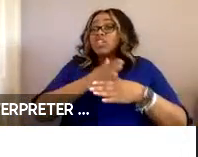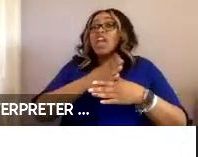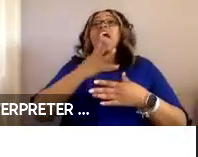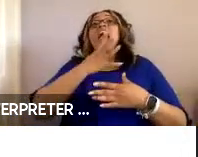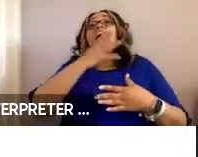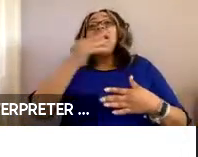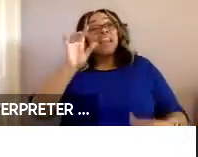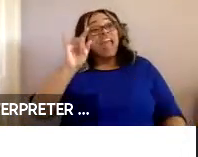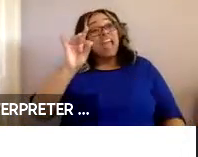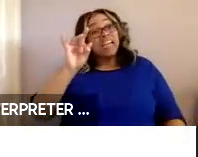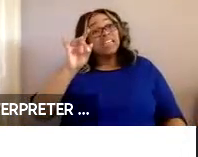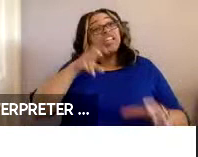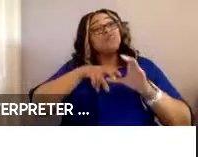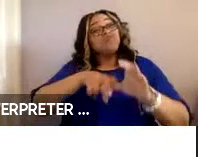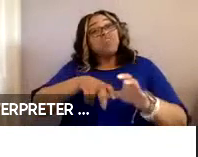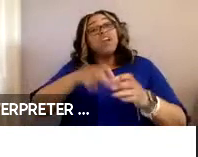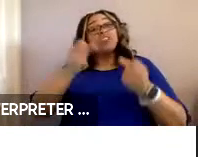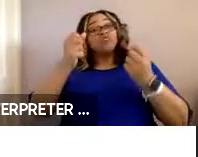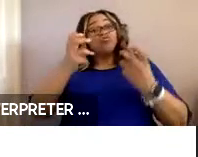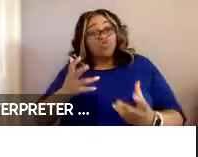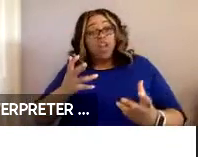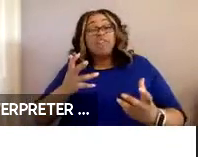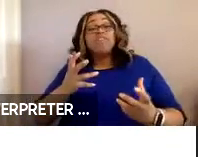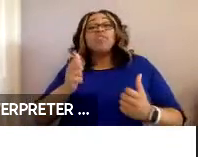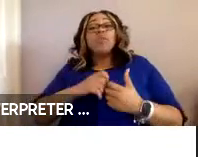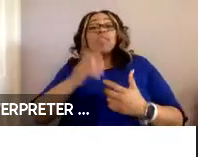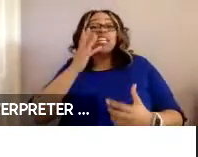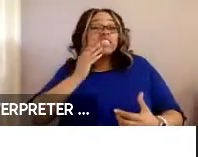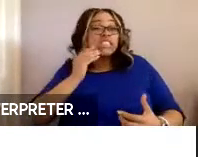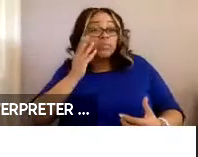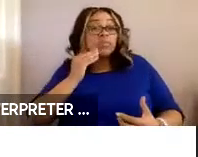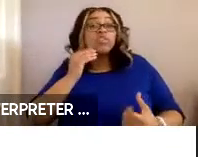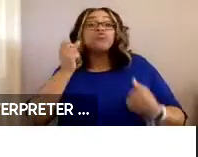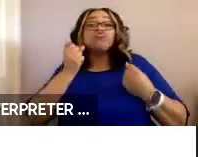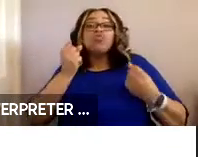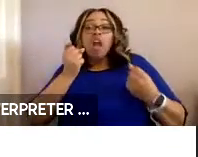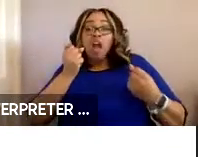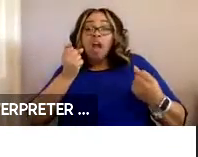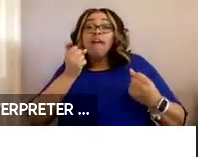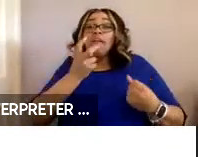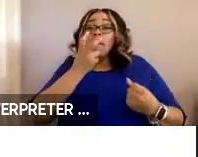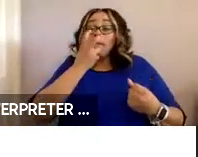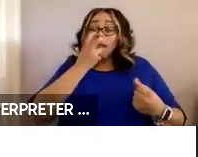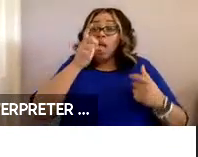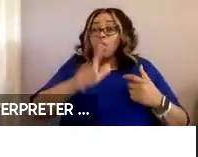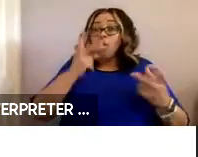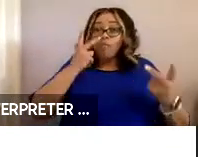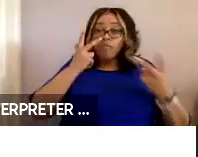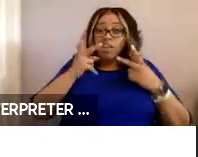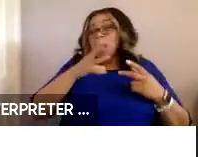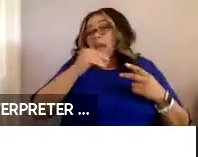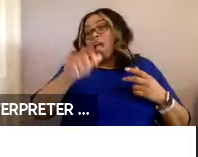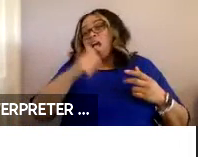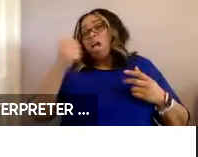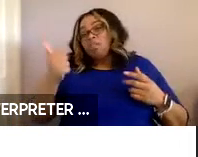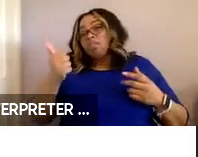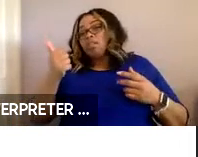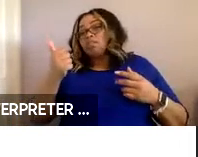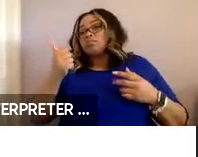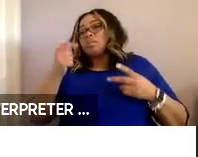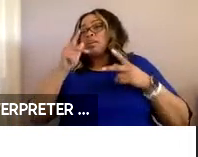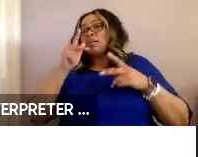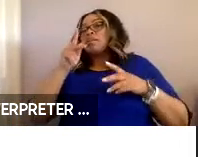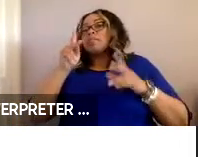and 18 ride-sharing drivers with experiences driving blind and low vision people and other passengers